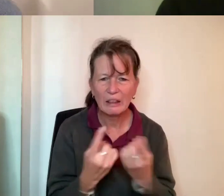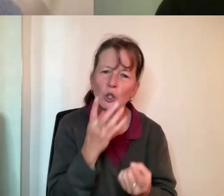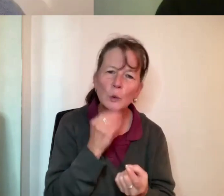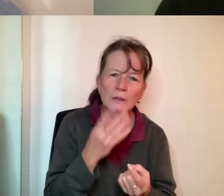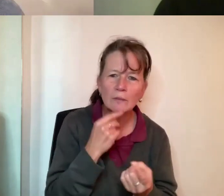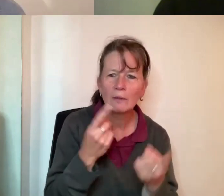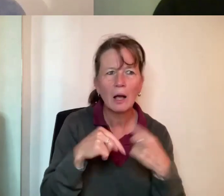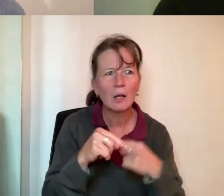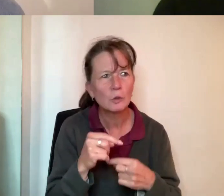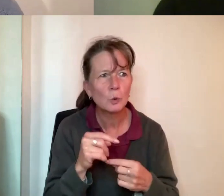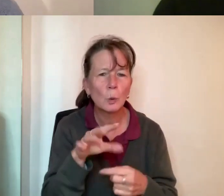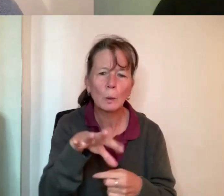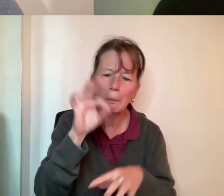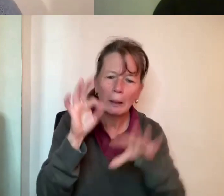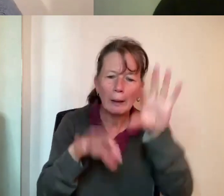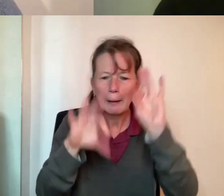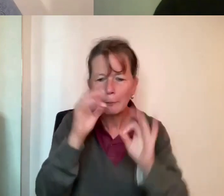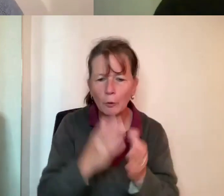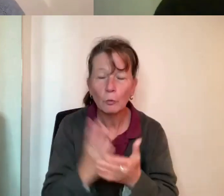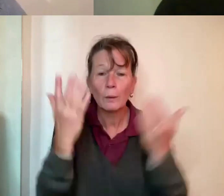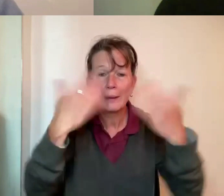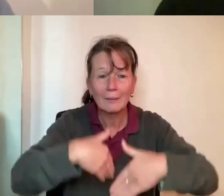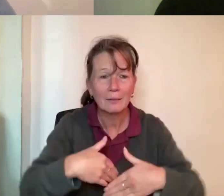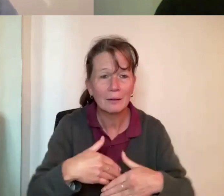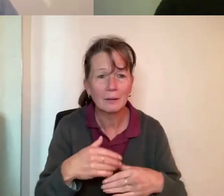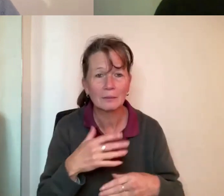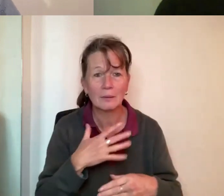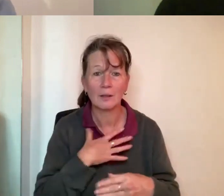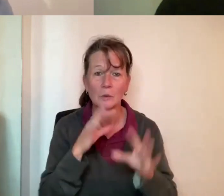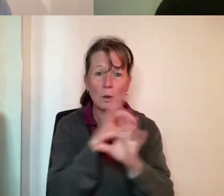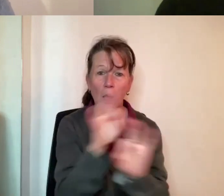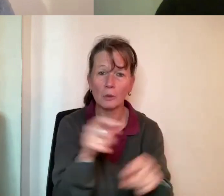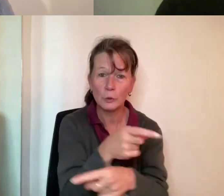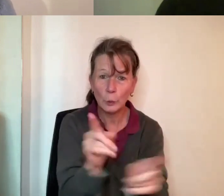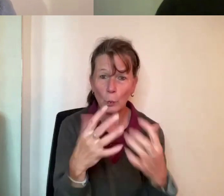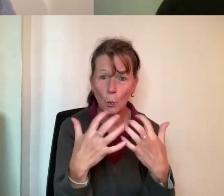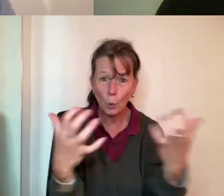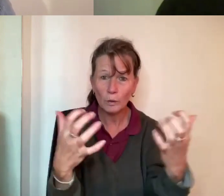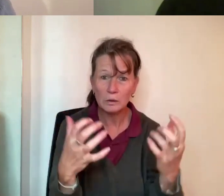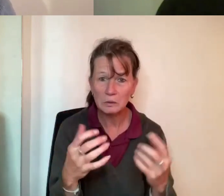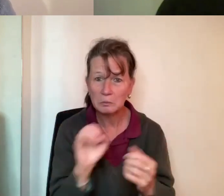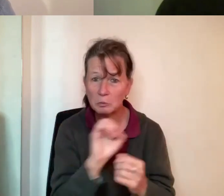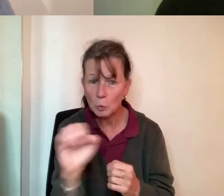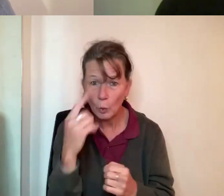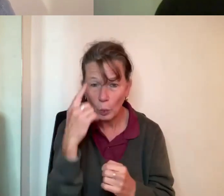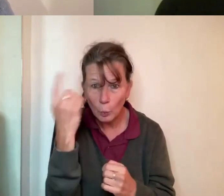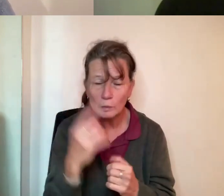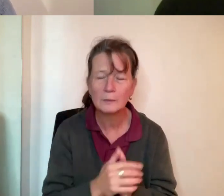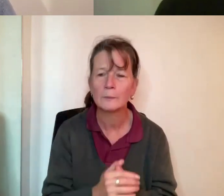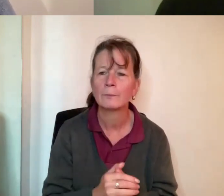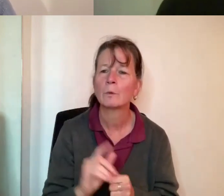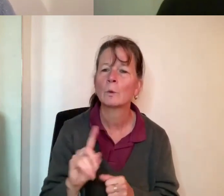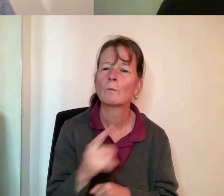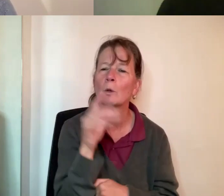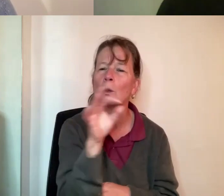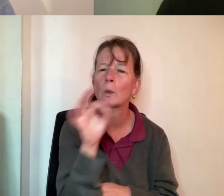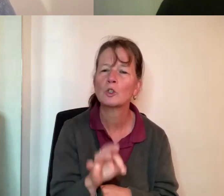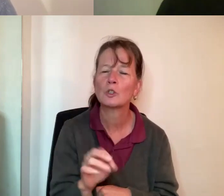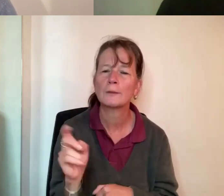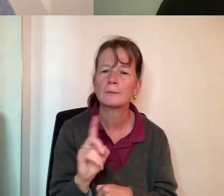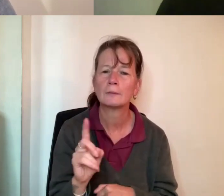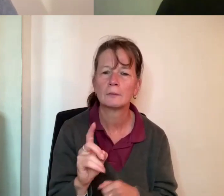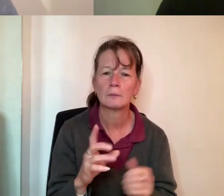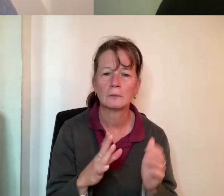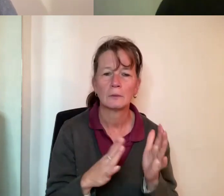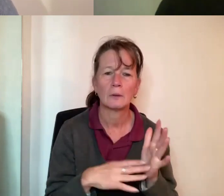on through the evening, and which we'd like everybody's thoughts about, really. And the first of those is the question of what